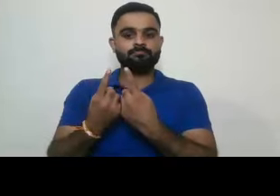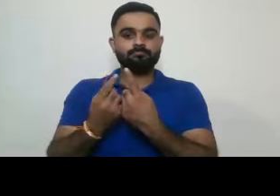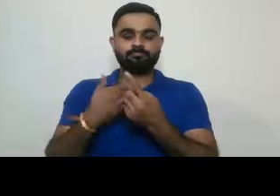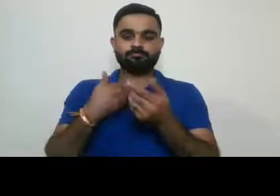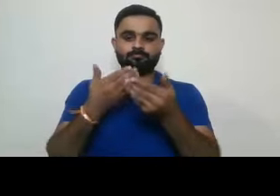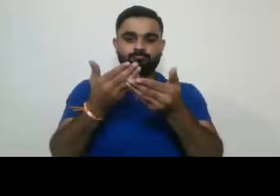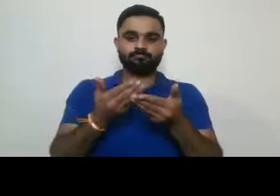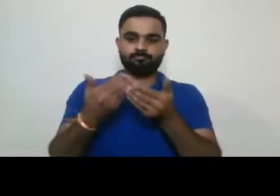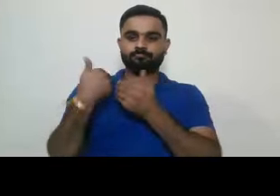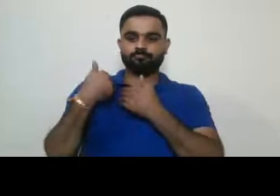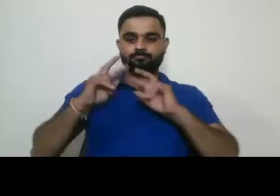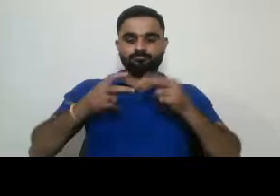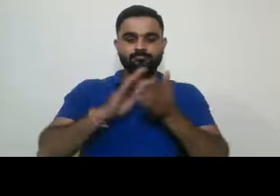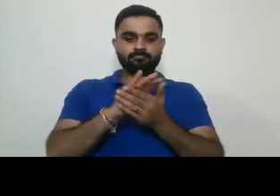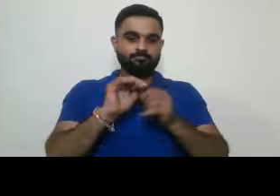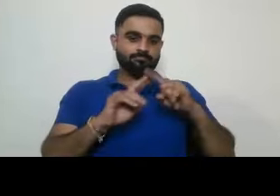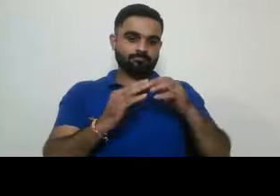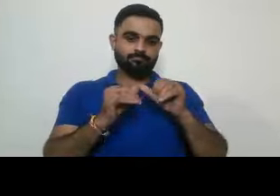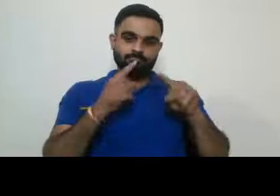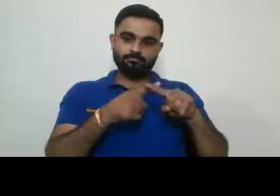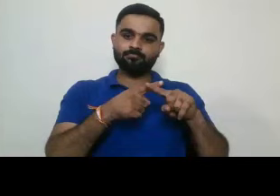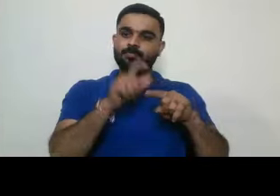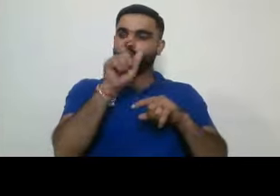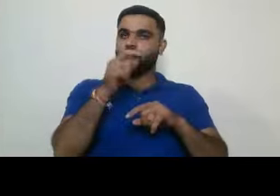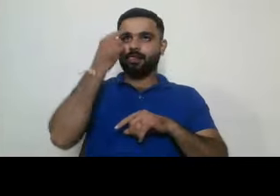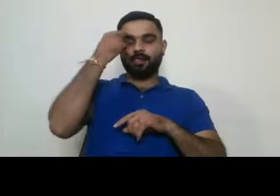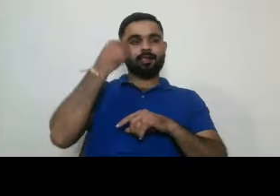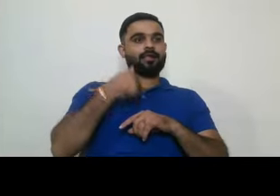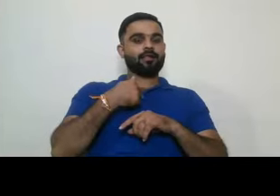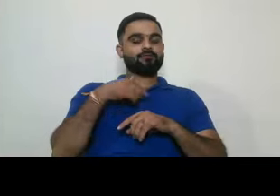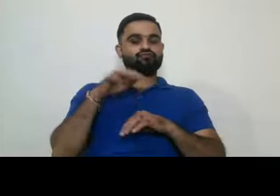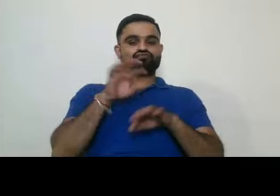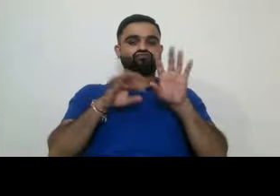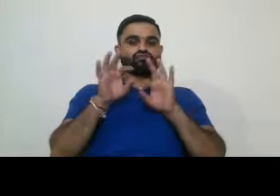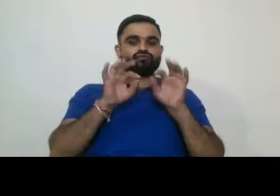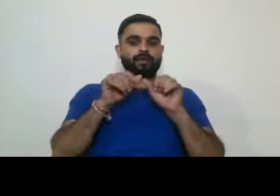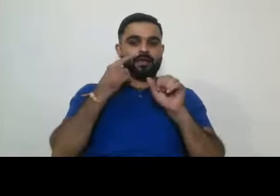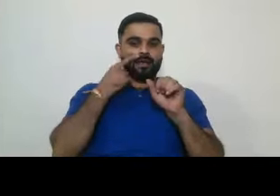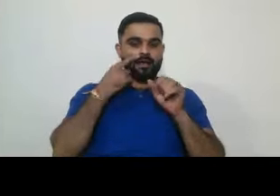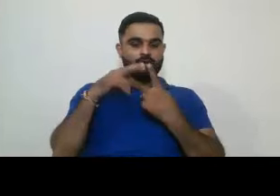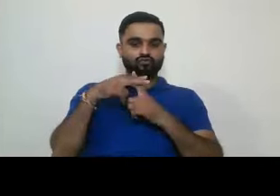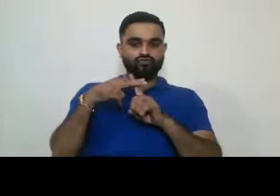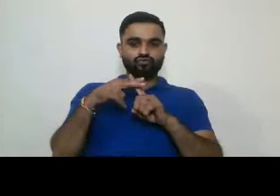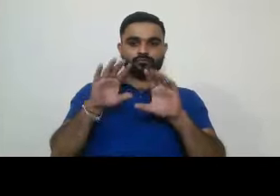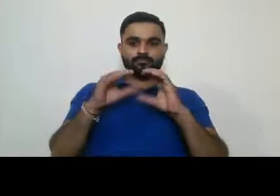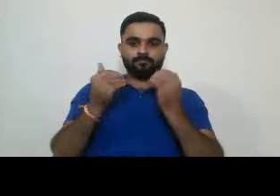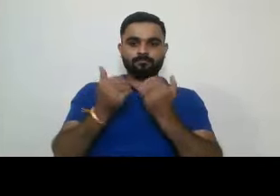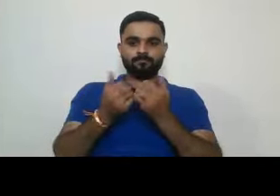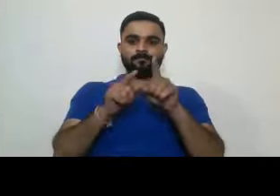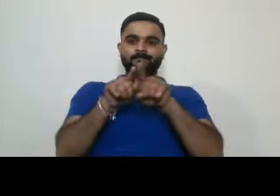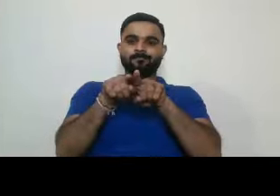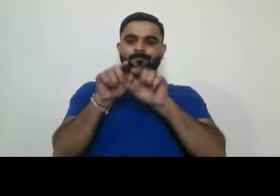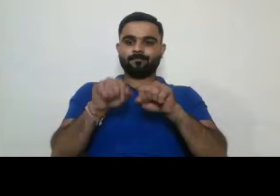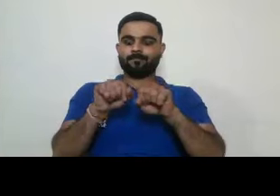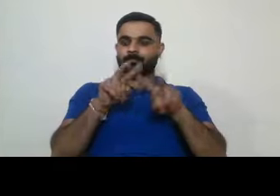invite responses in the chat box. What words come to your mind when you're choosing an AI tool for your class? Like, for example, is